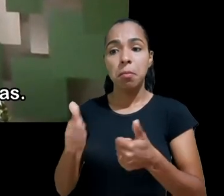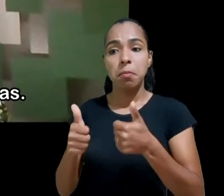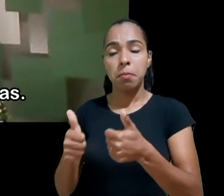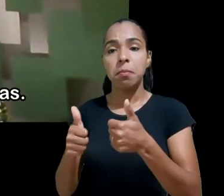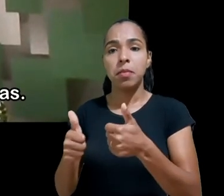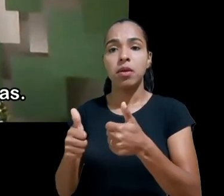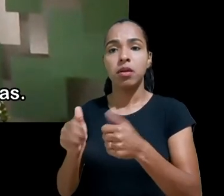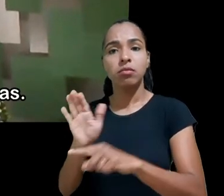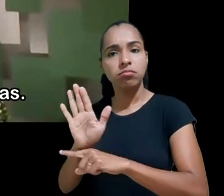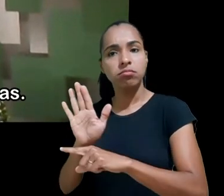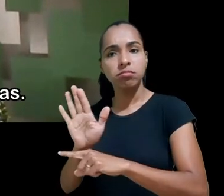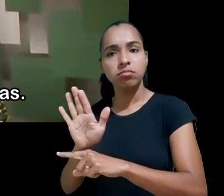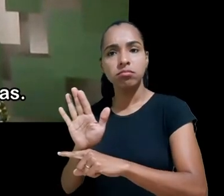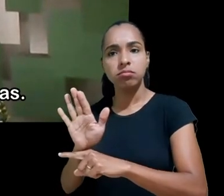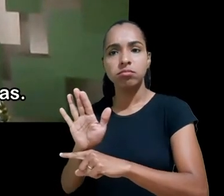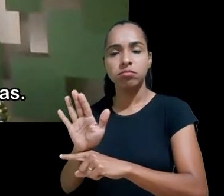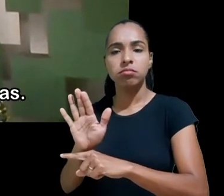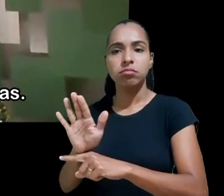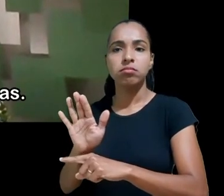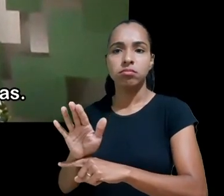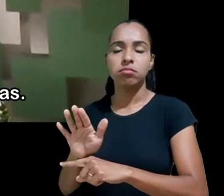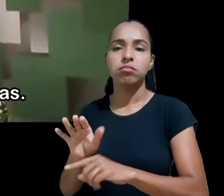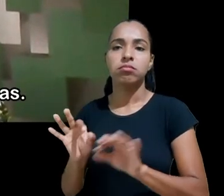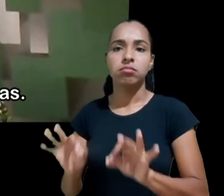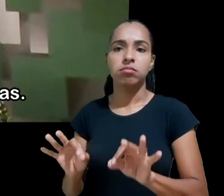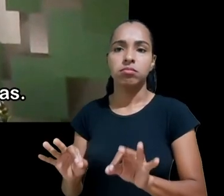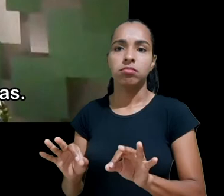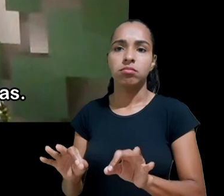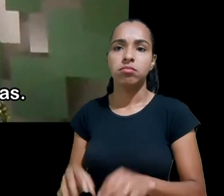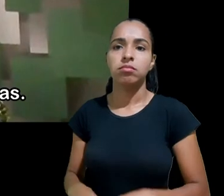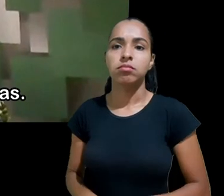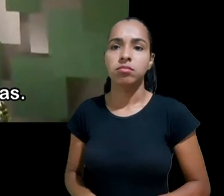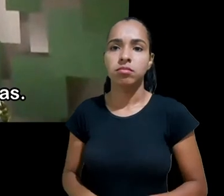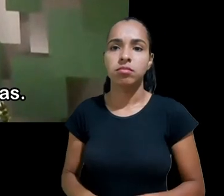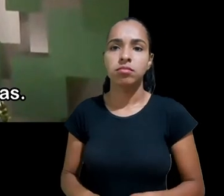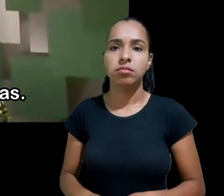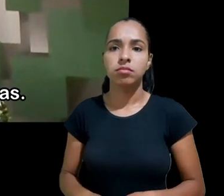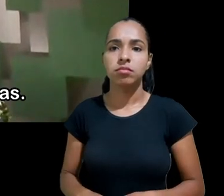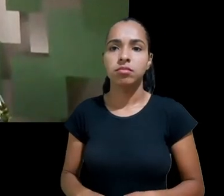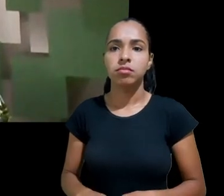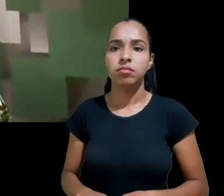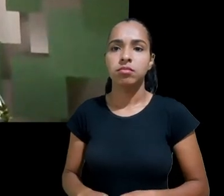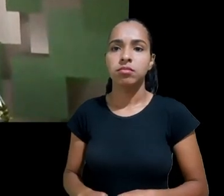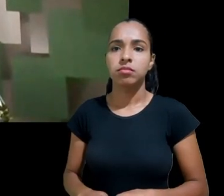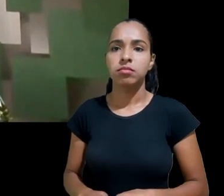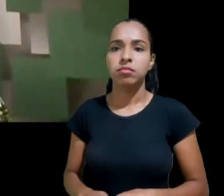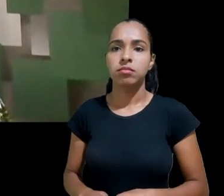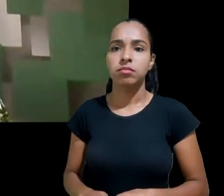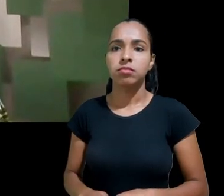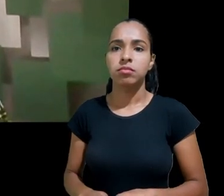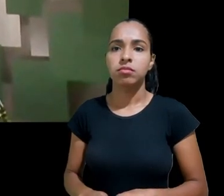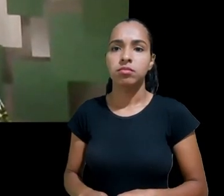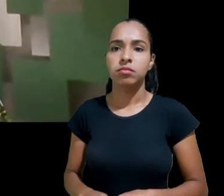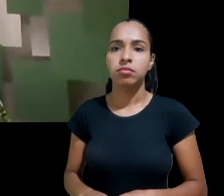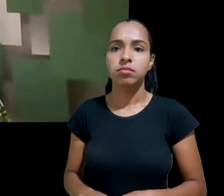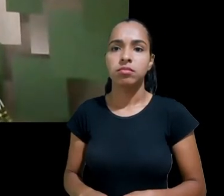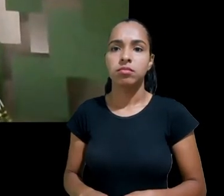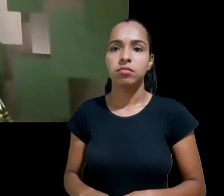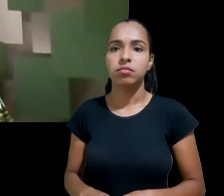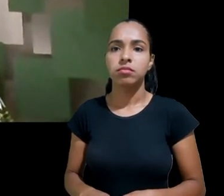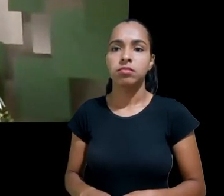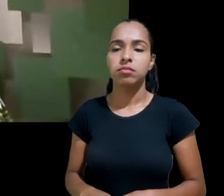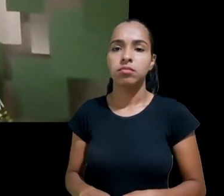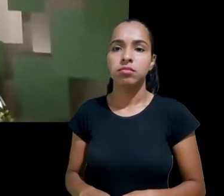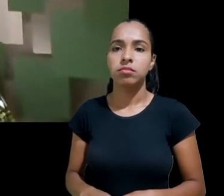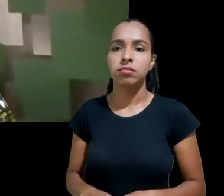is standardized enough and will inure to the benefit of the child at the end of the day at the organizational level